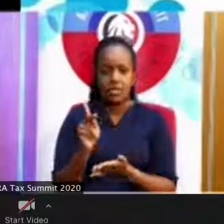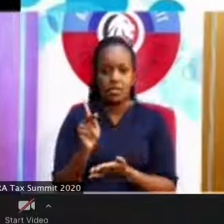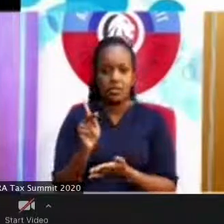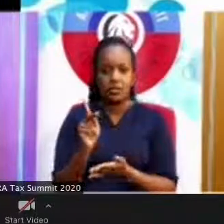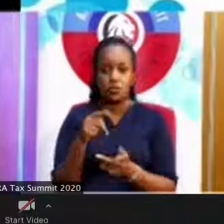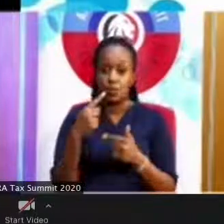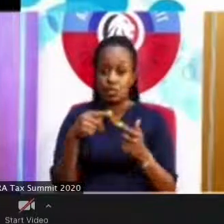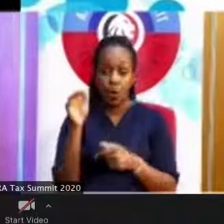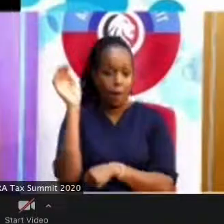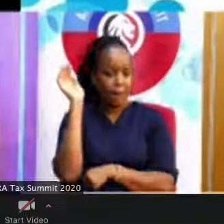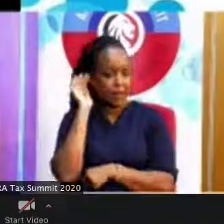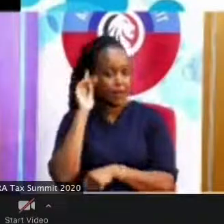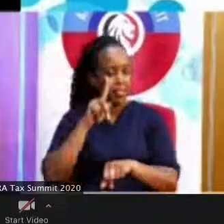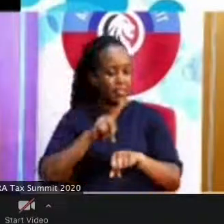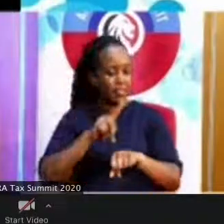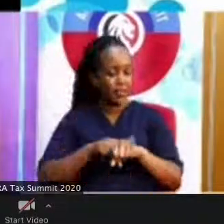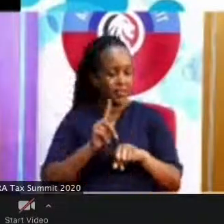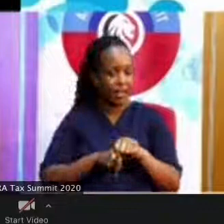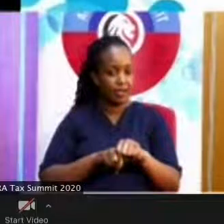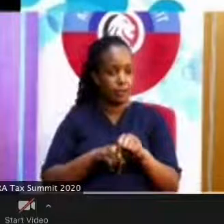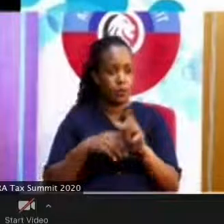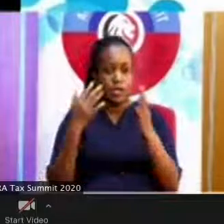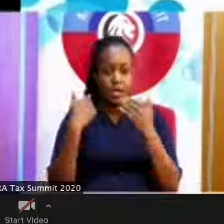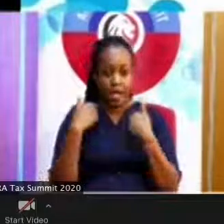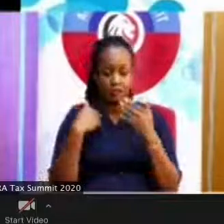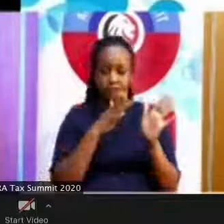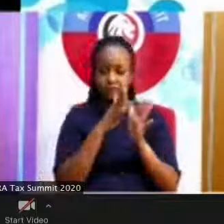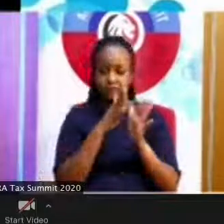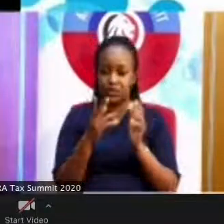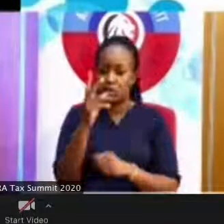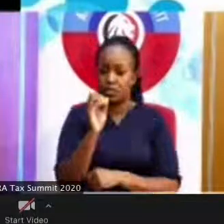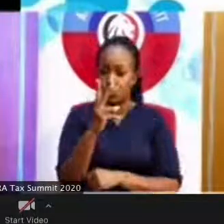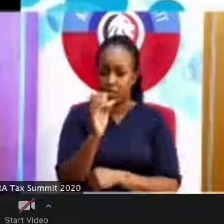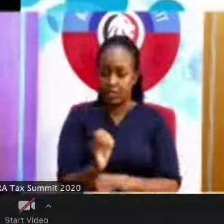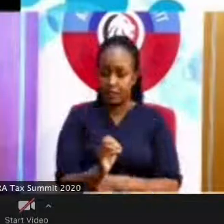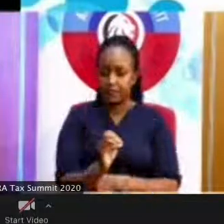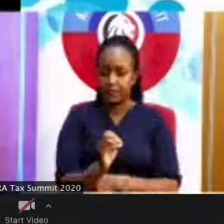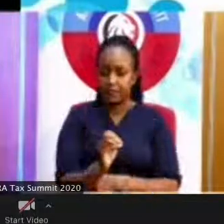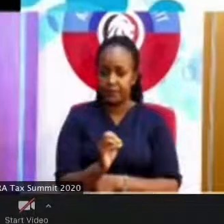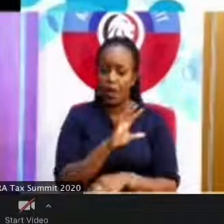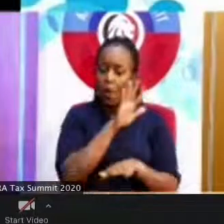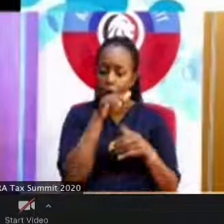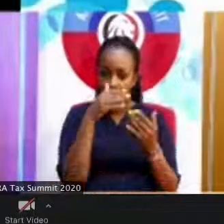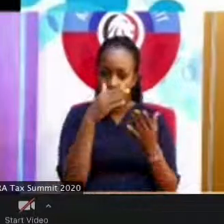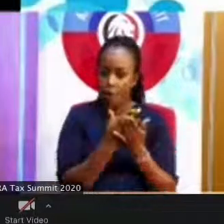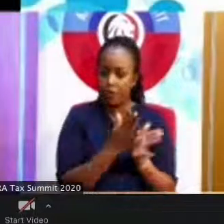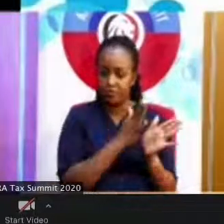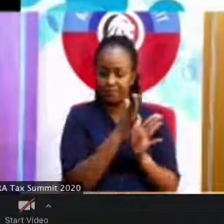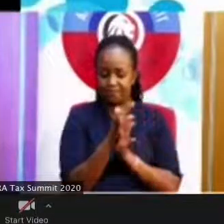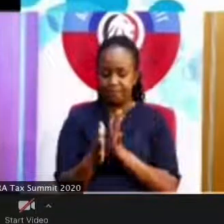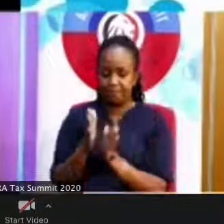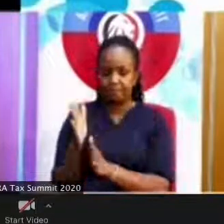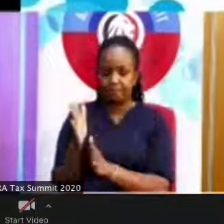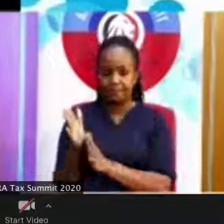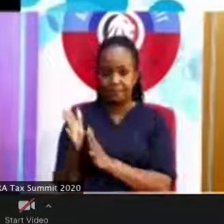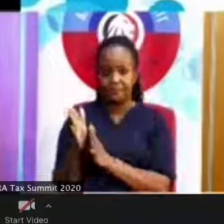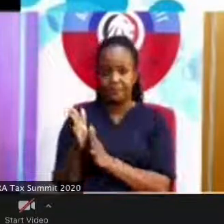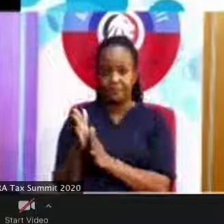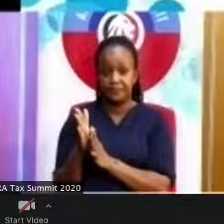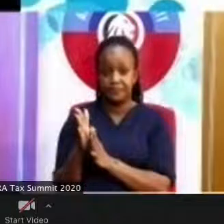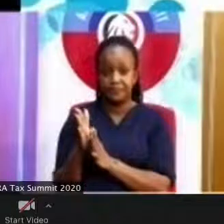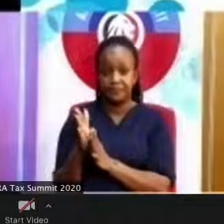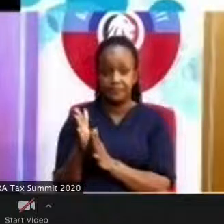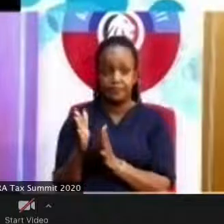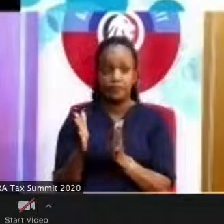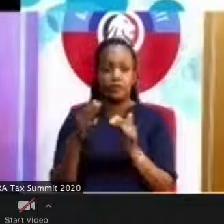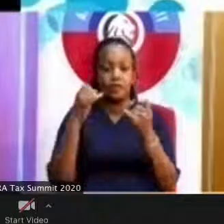we got to June 2020, all of these measures paid off, such that we matched